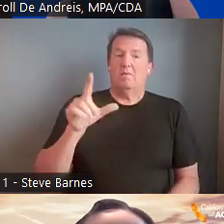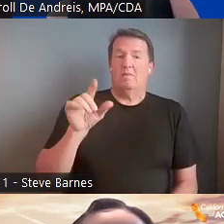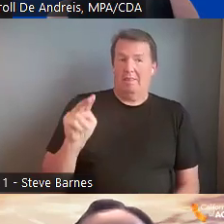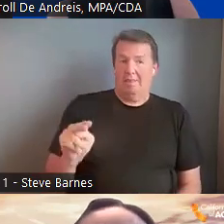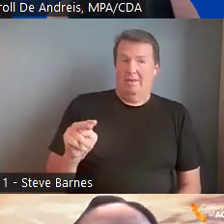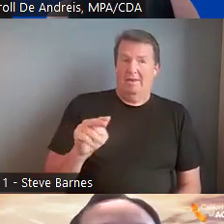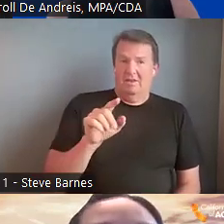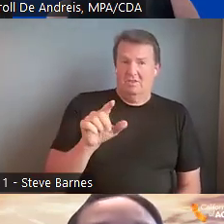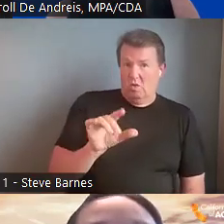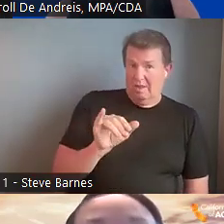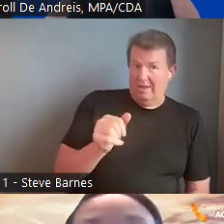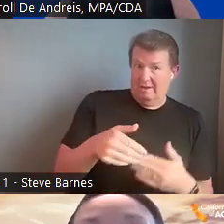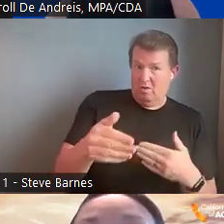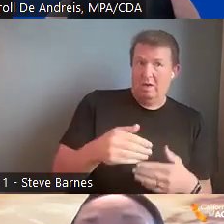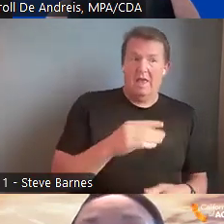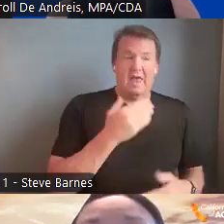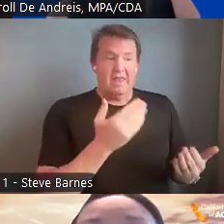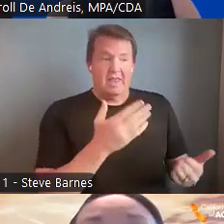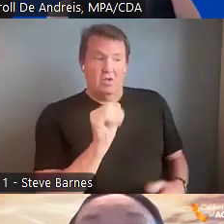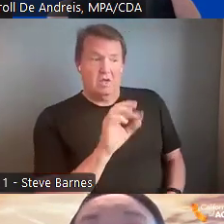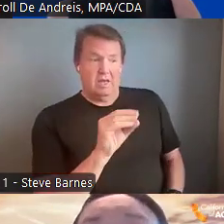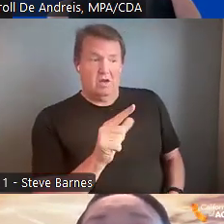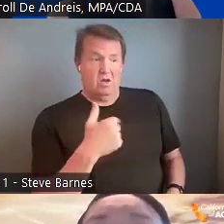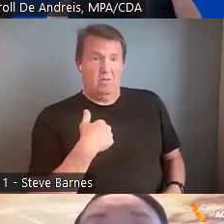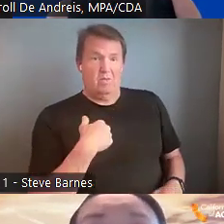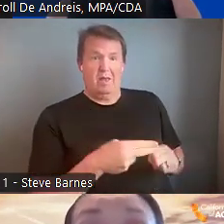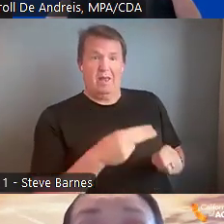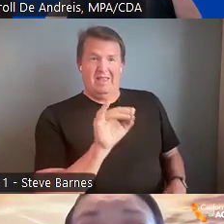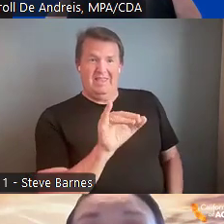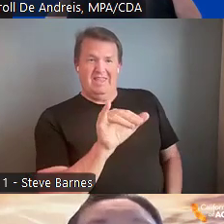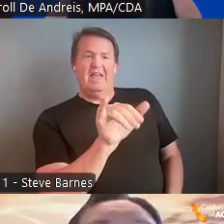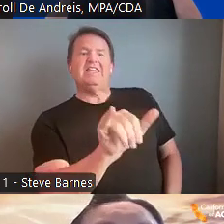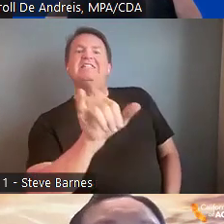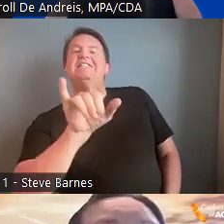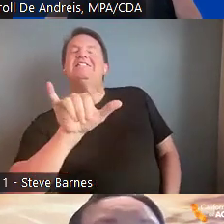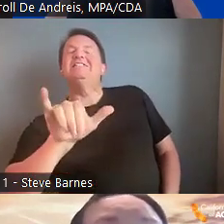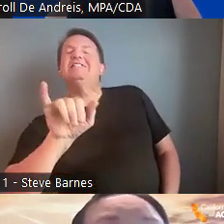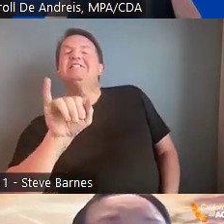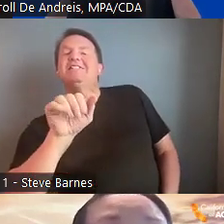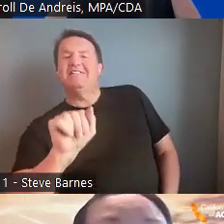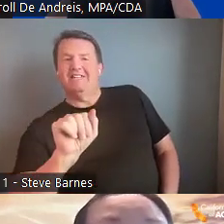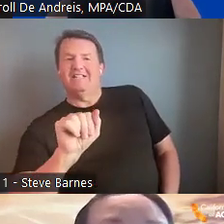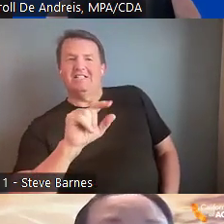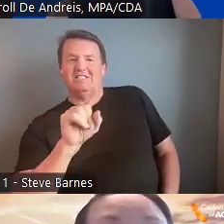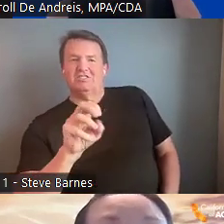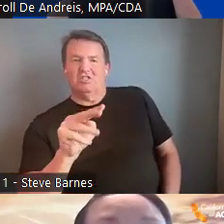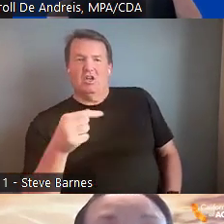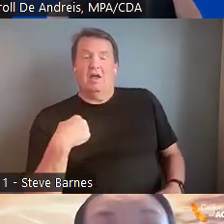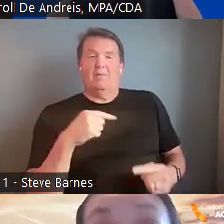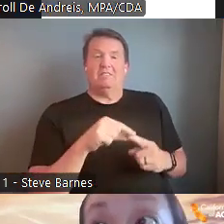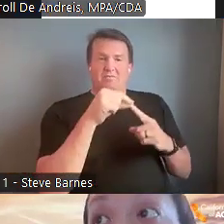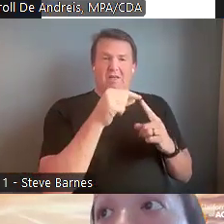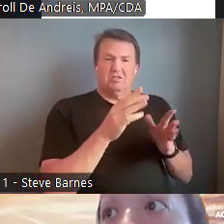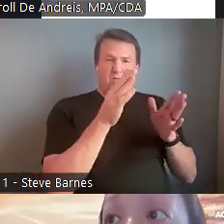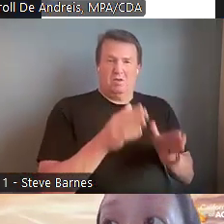you. All right, thank you, Carol. Hi, everyone. My name is Yia Zong. I am the Equity Specialist here at the California Department